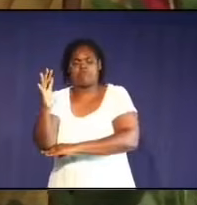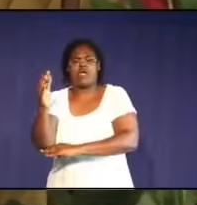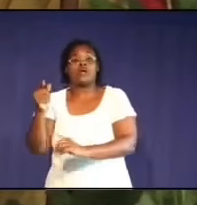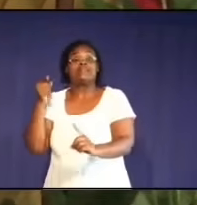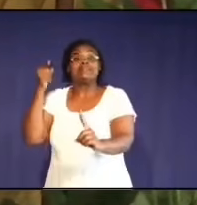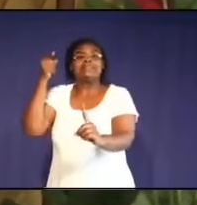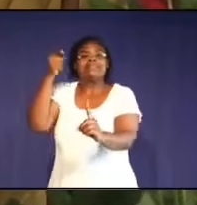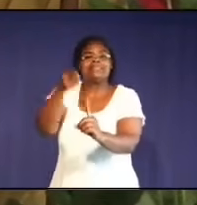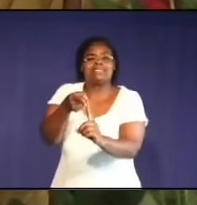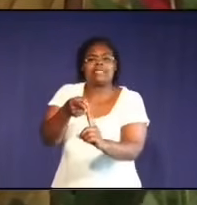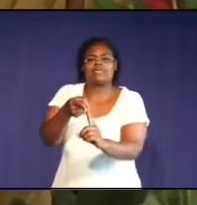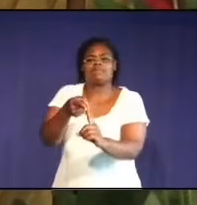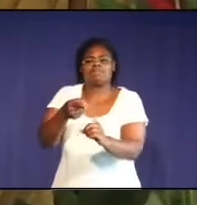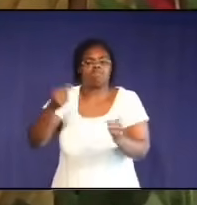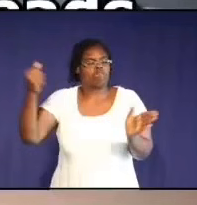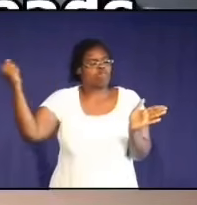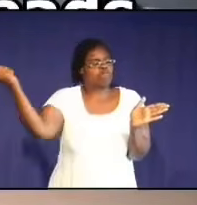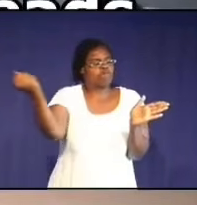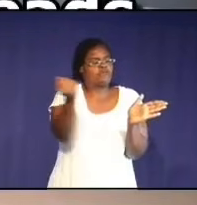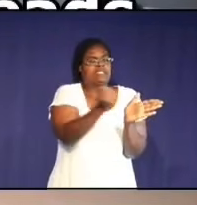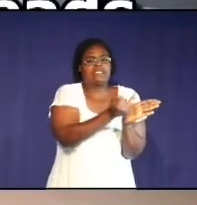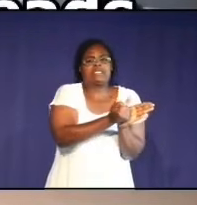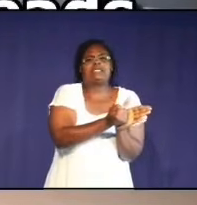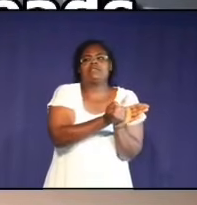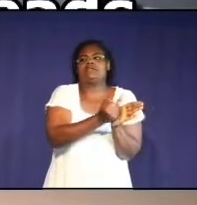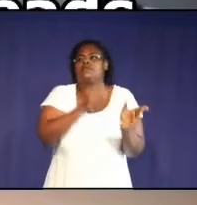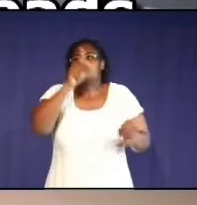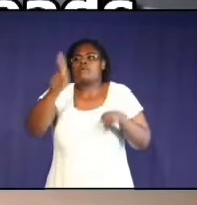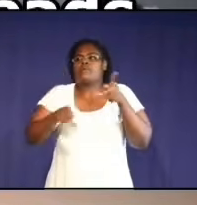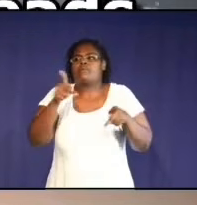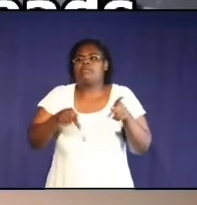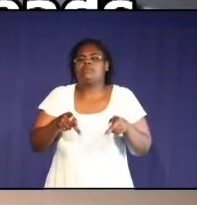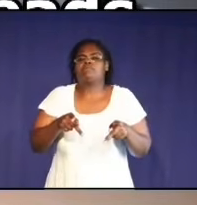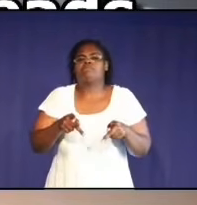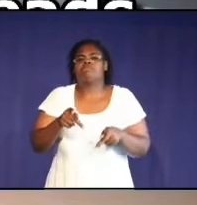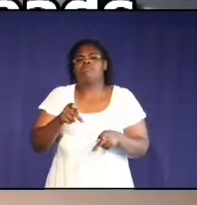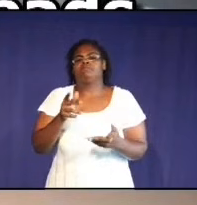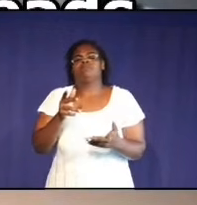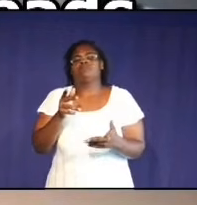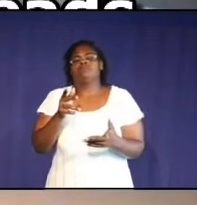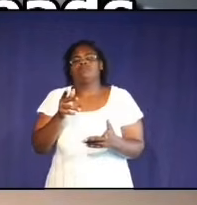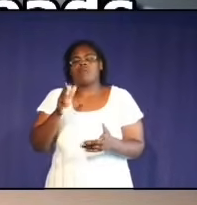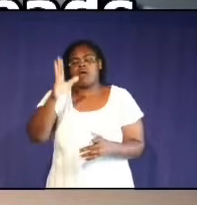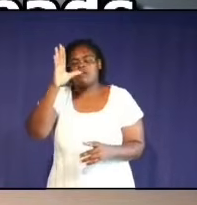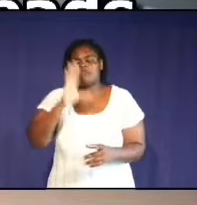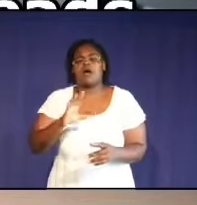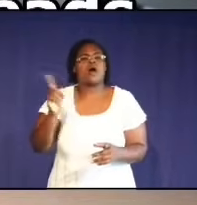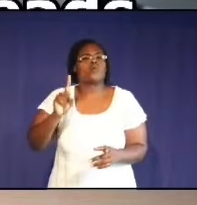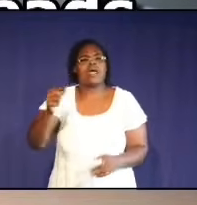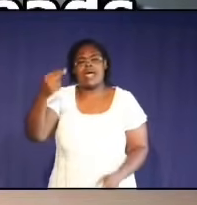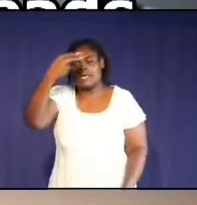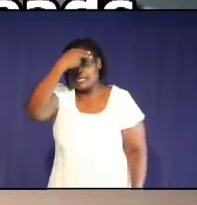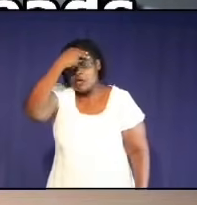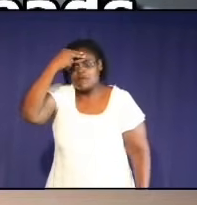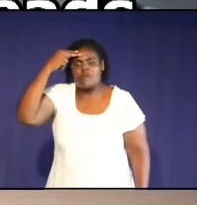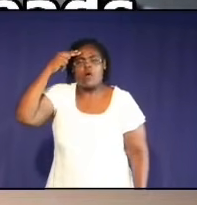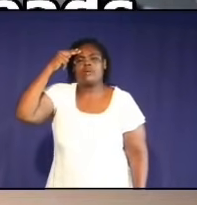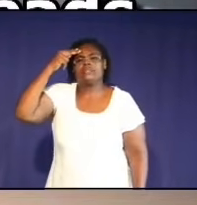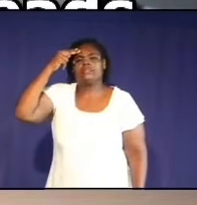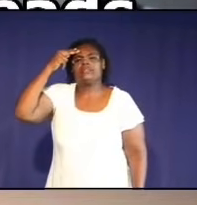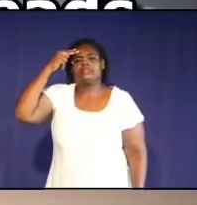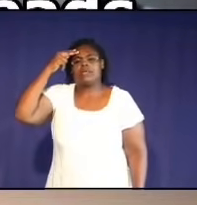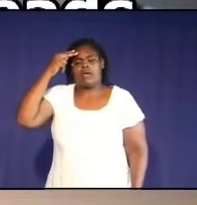the serpents of our God in their foreheads. Until we seal